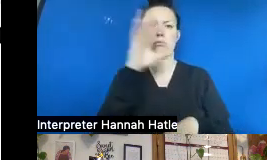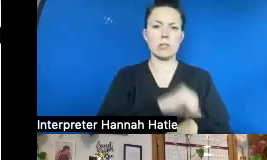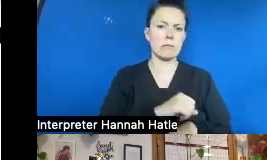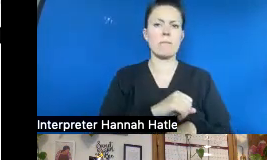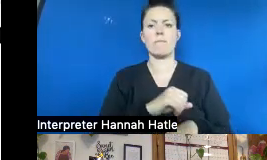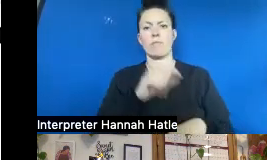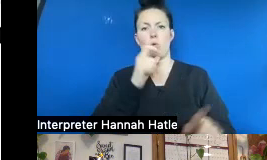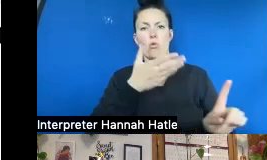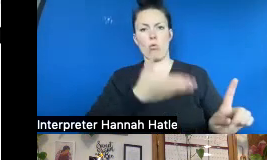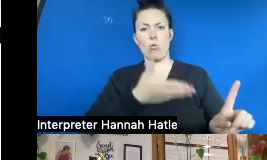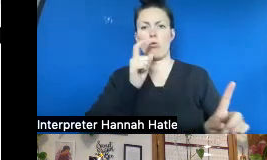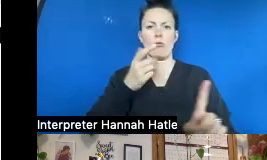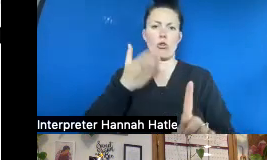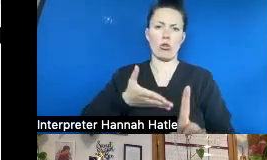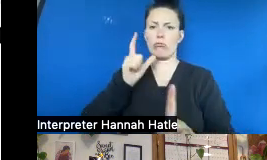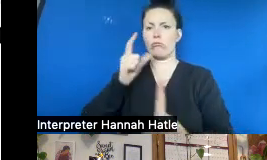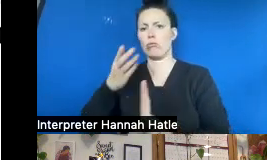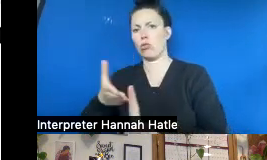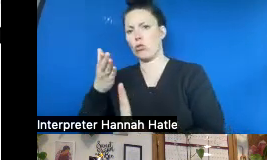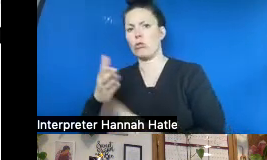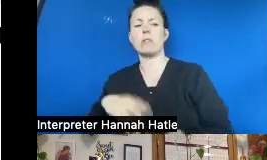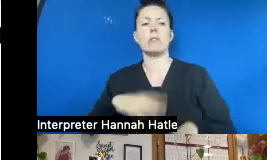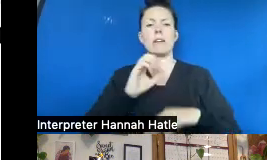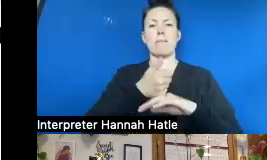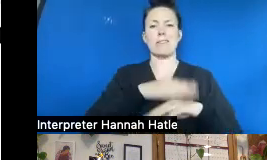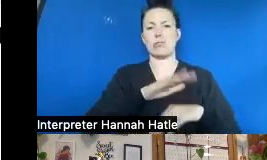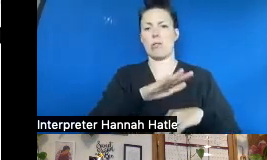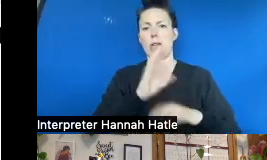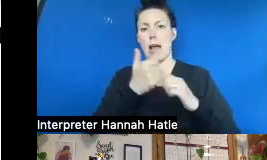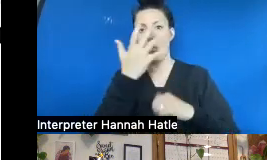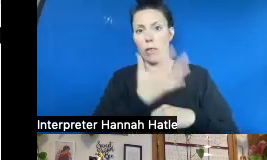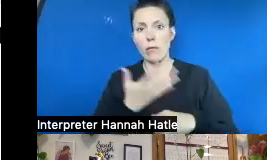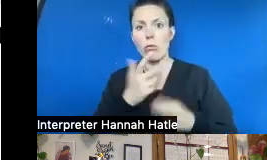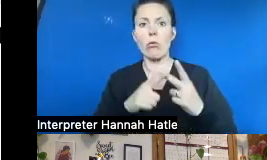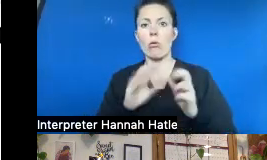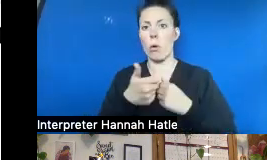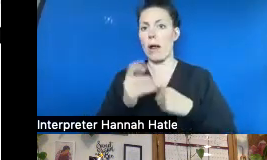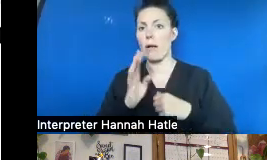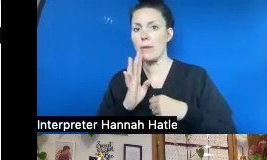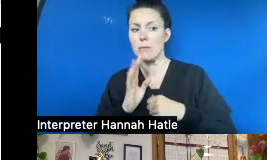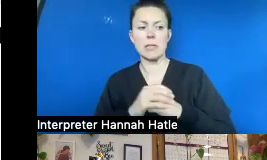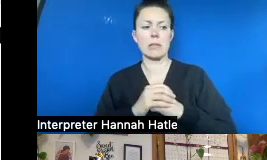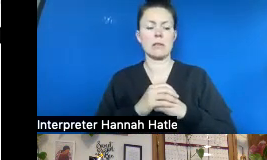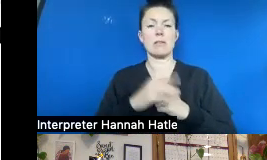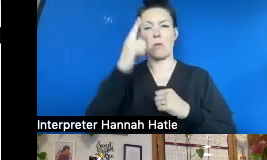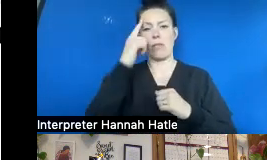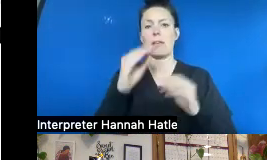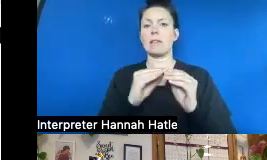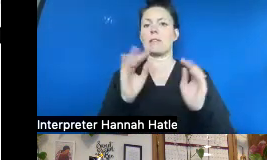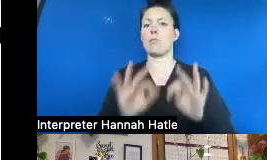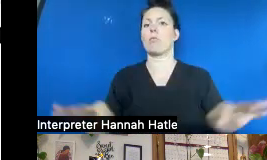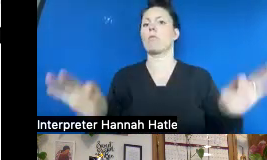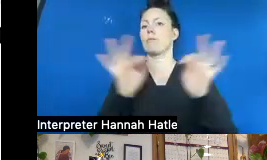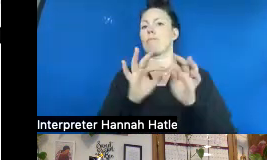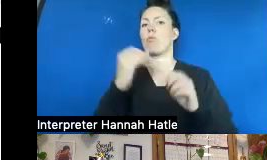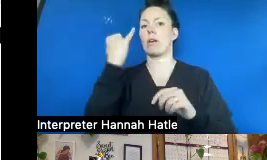they are based on how they look, right? Or maybe how they speak or whatever that is. And so I think it's even more important